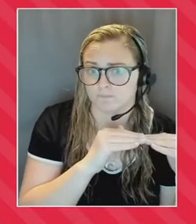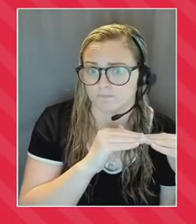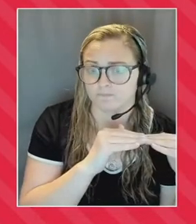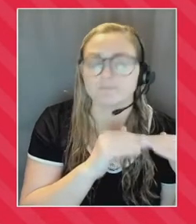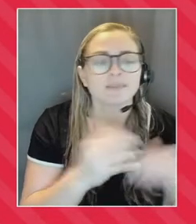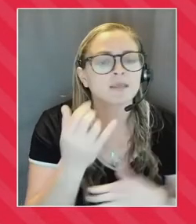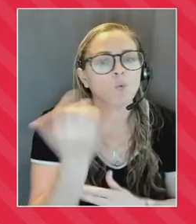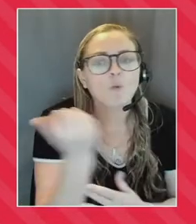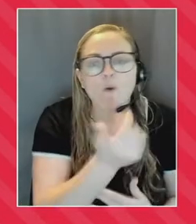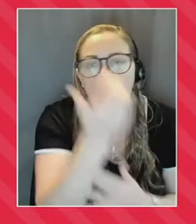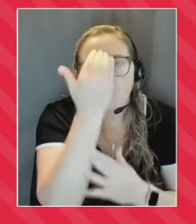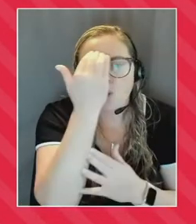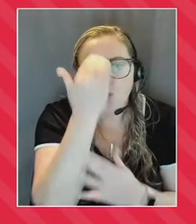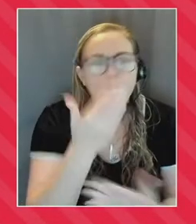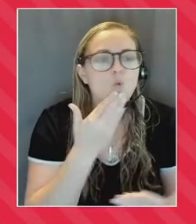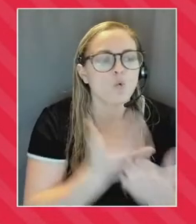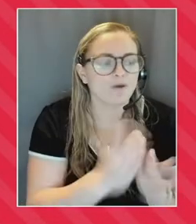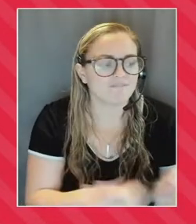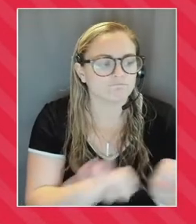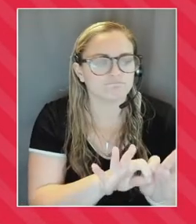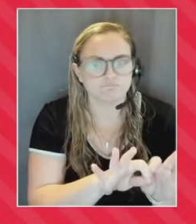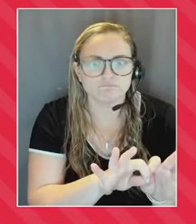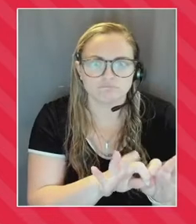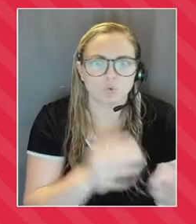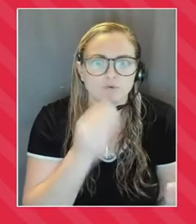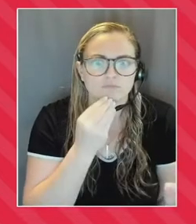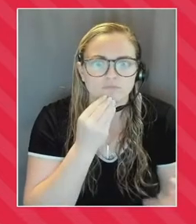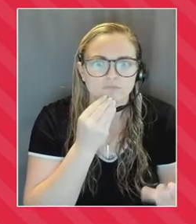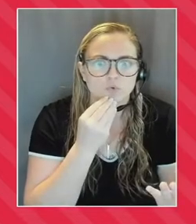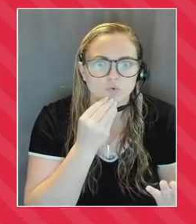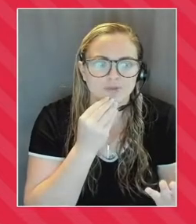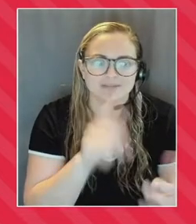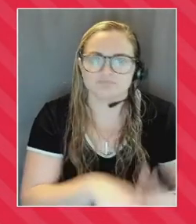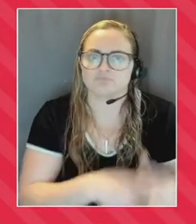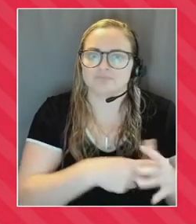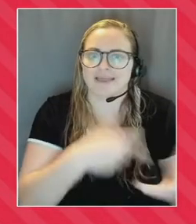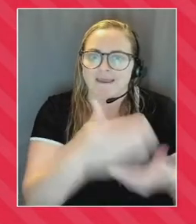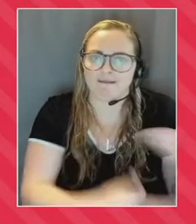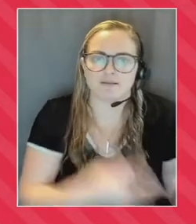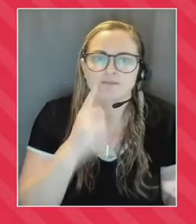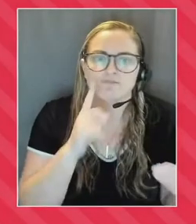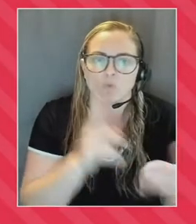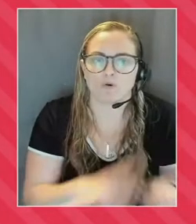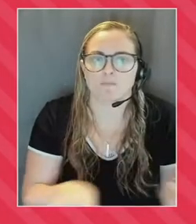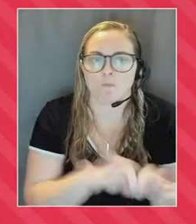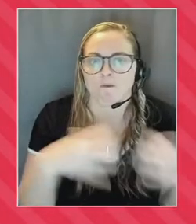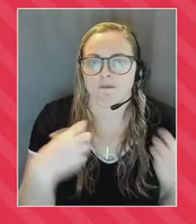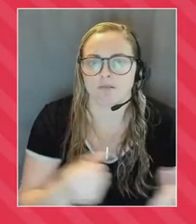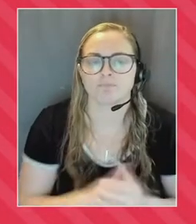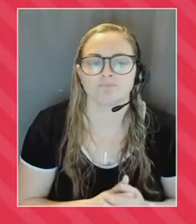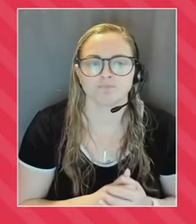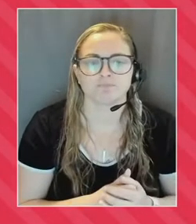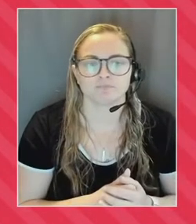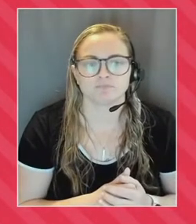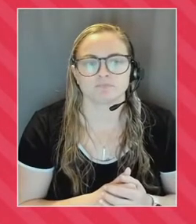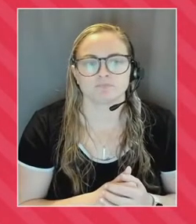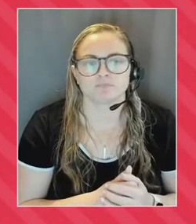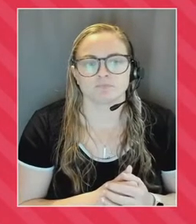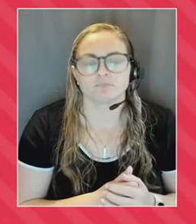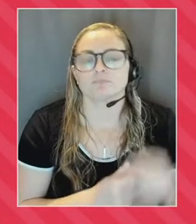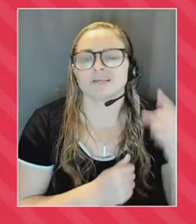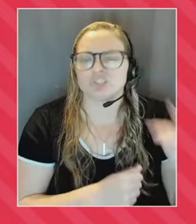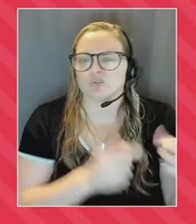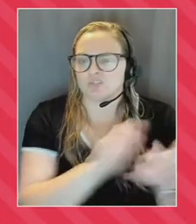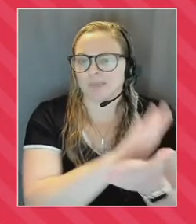all know good food is an important catalyst for good health. PHA is releasing a defining food equity